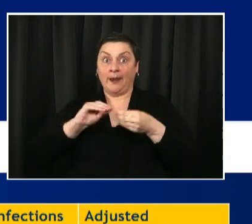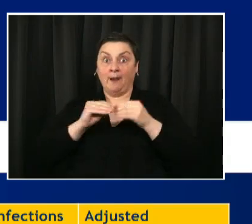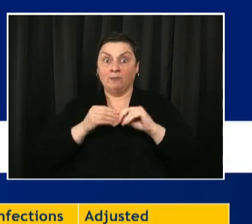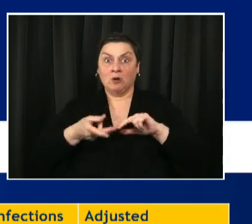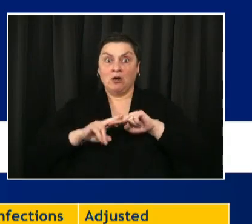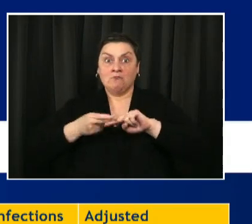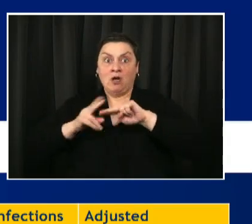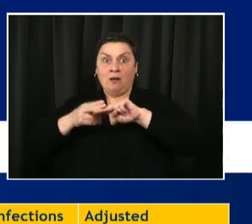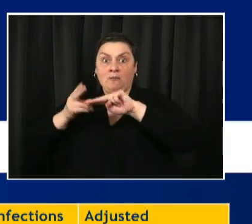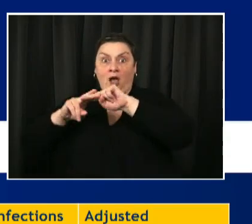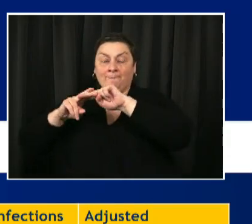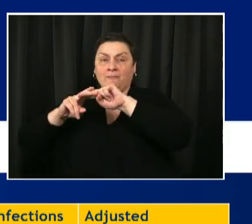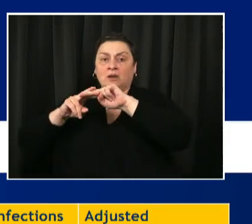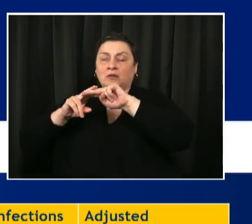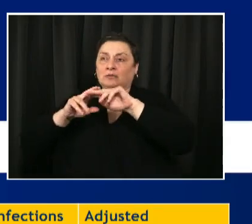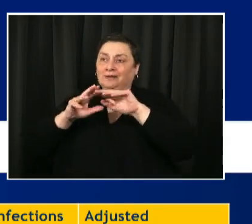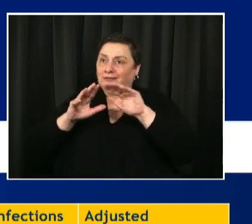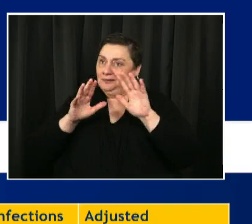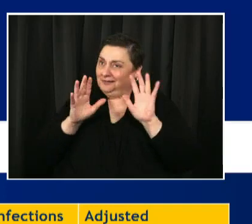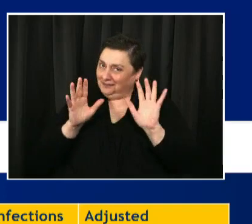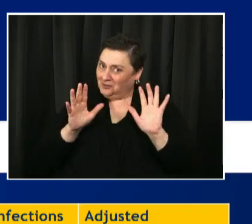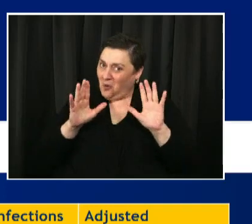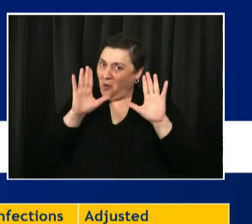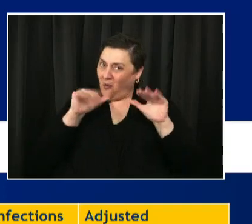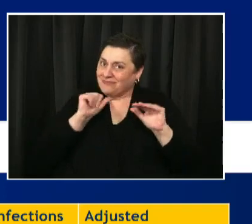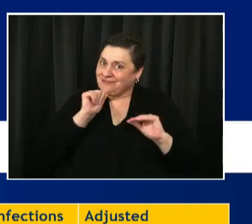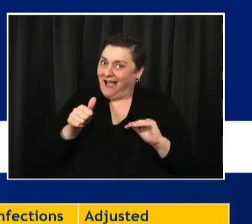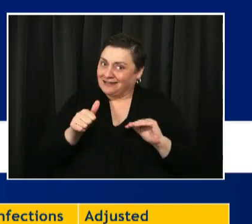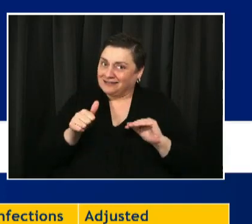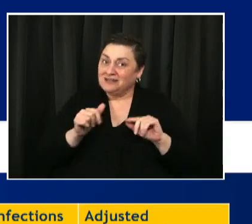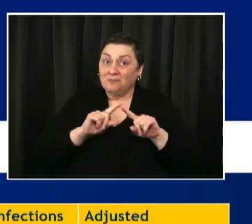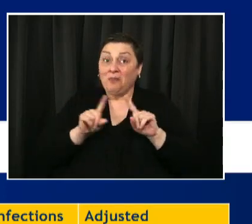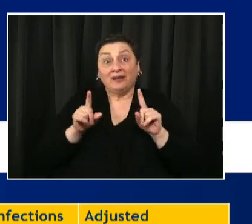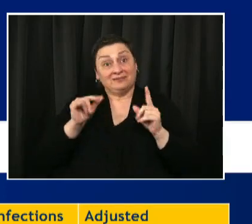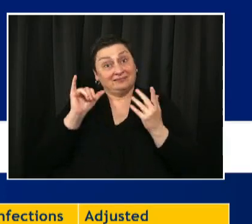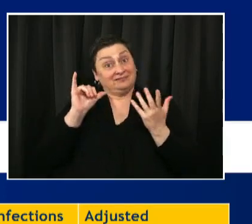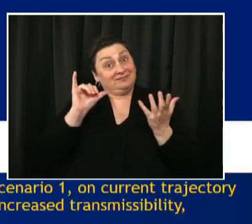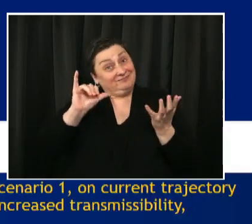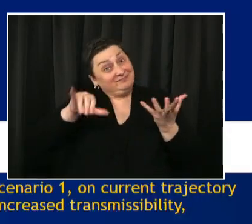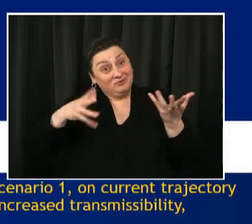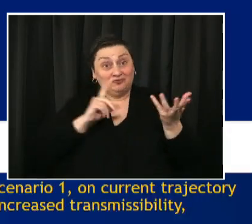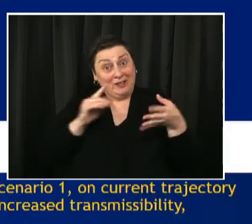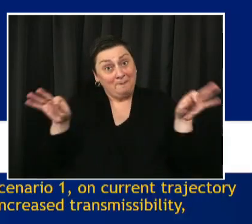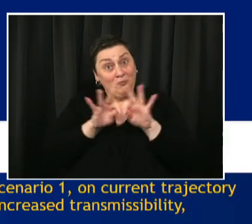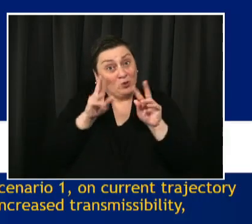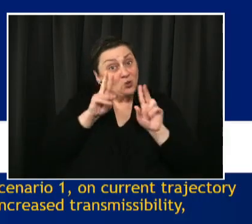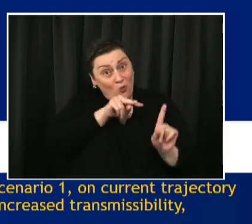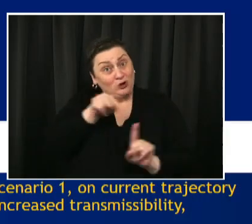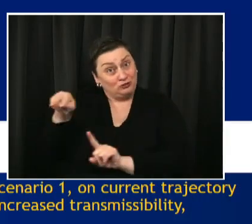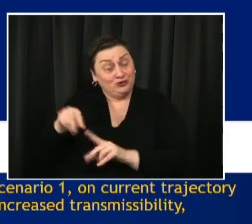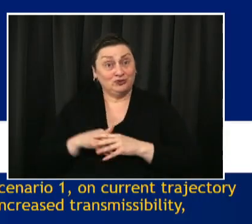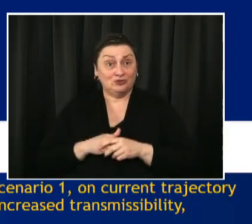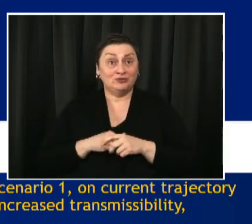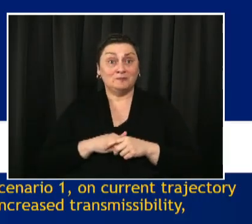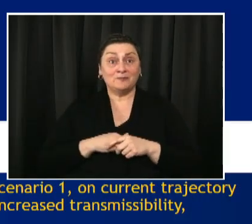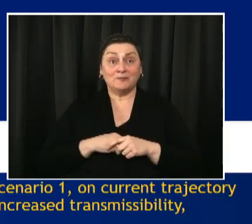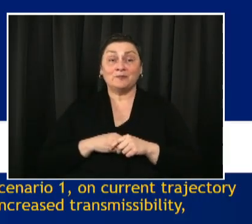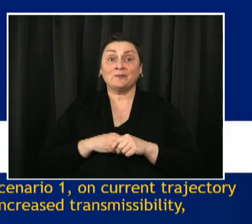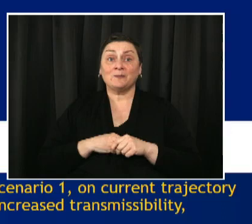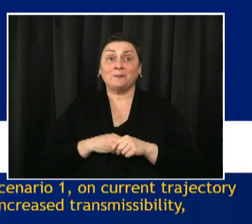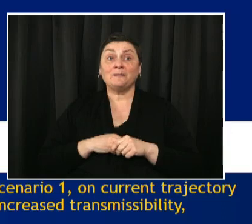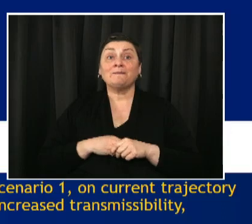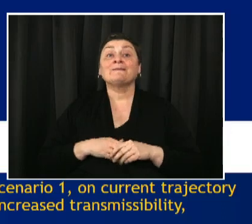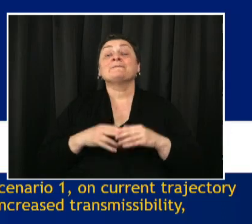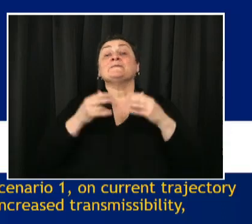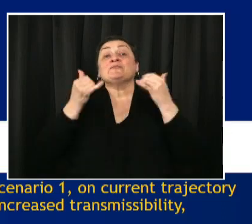hope that we are not on that rising curve because it makes a difference. Next. So this is now